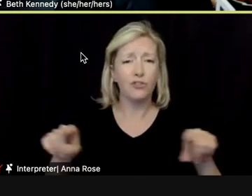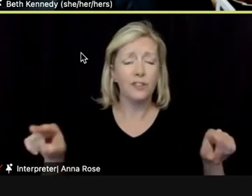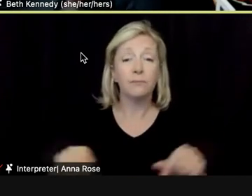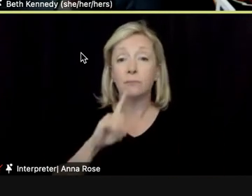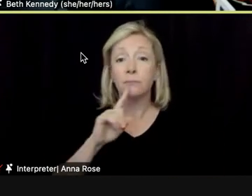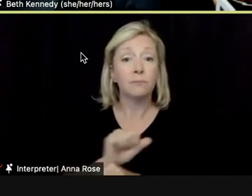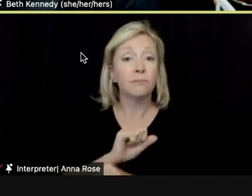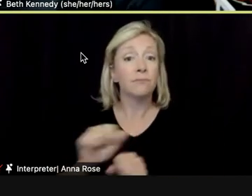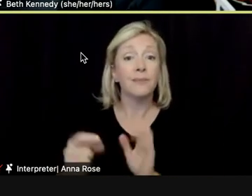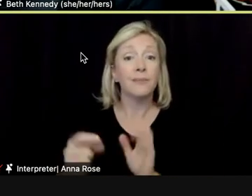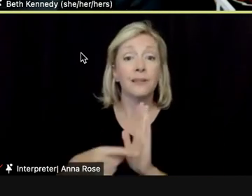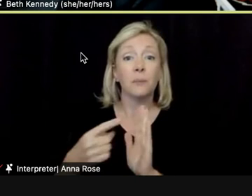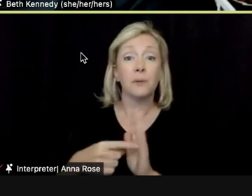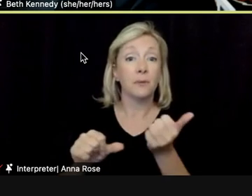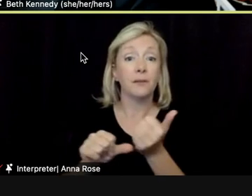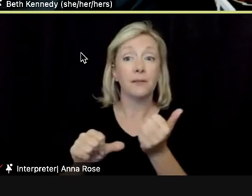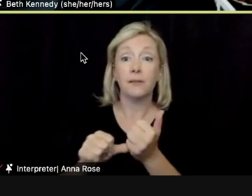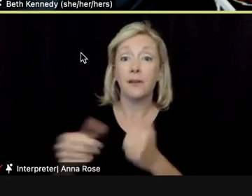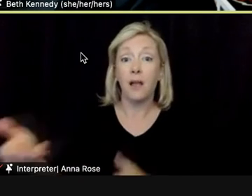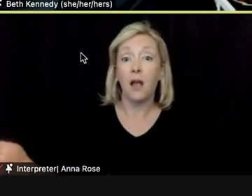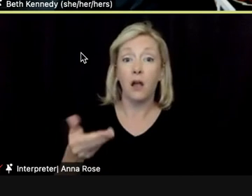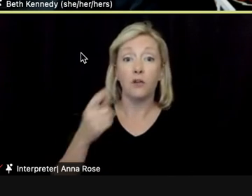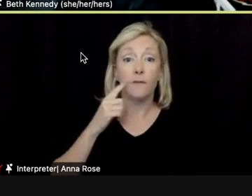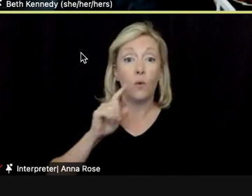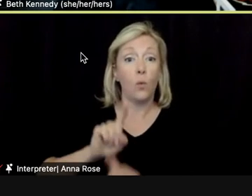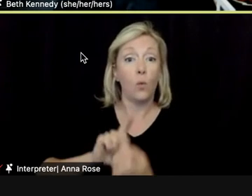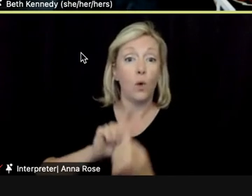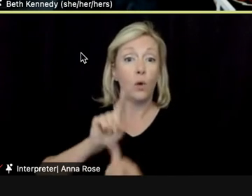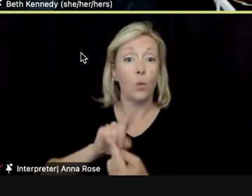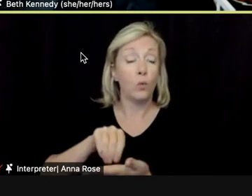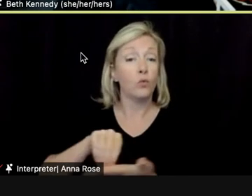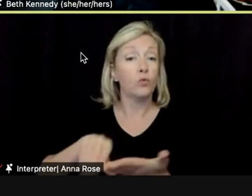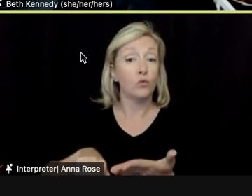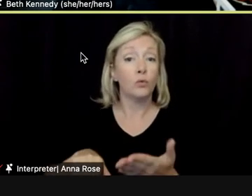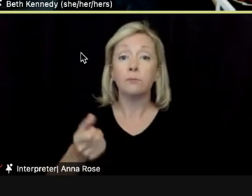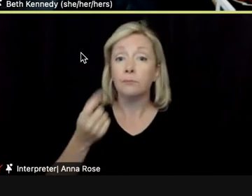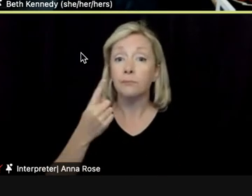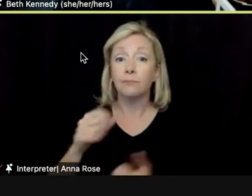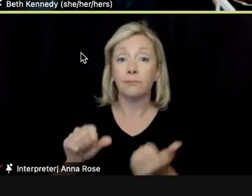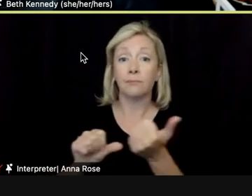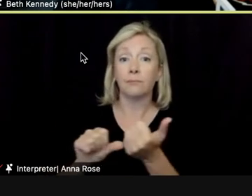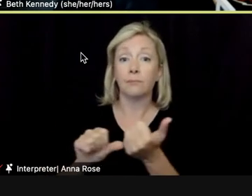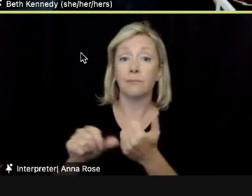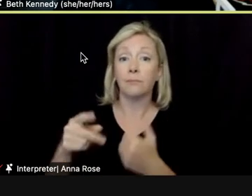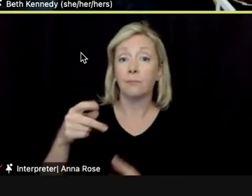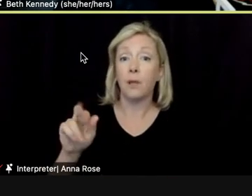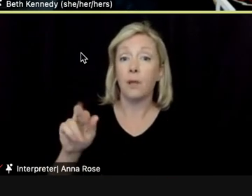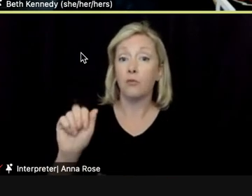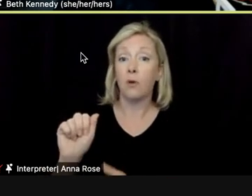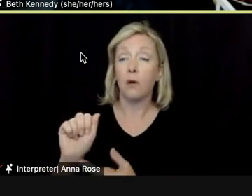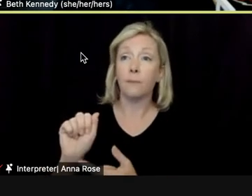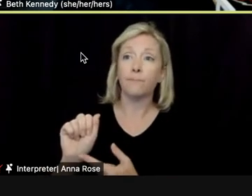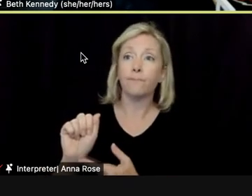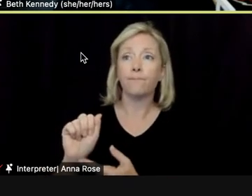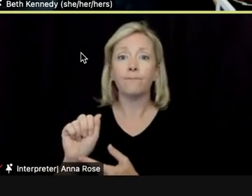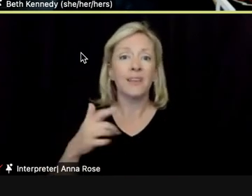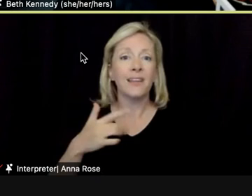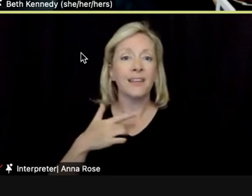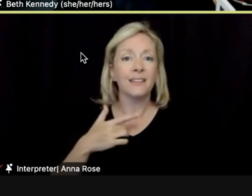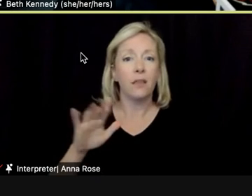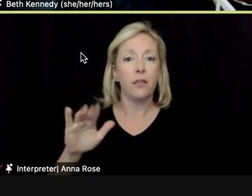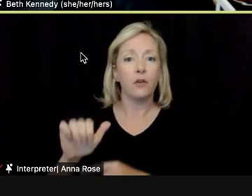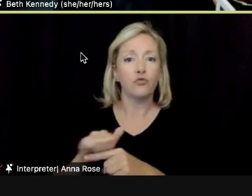be hired specifically for one student. But a paraprofessional tends to have training